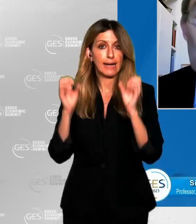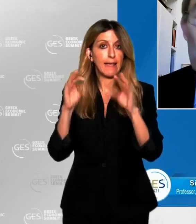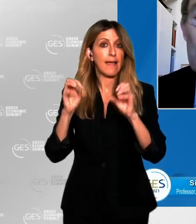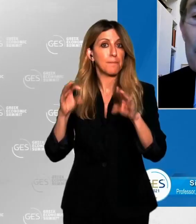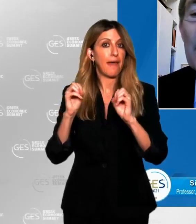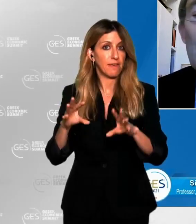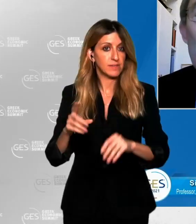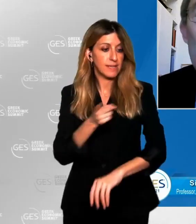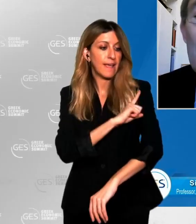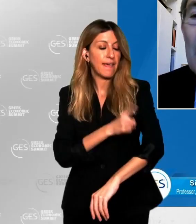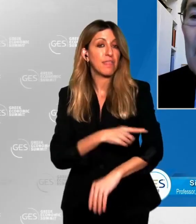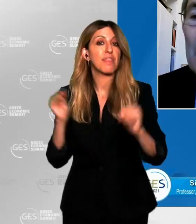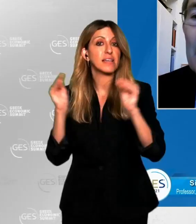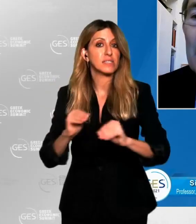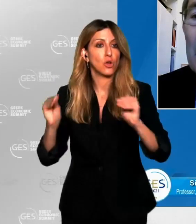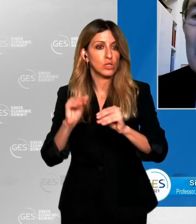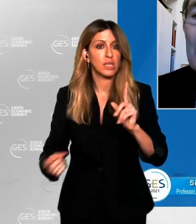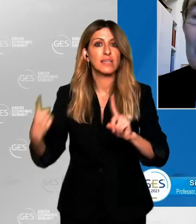it alone.